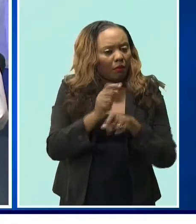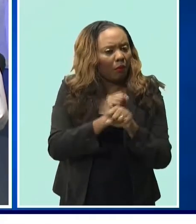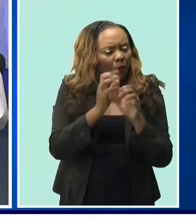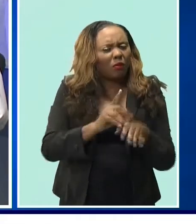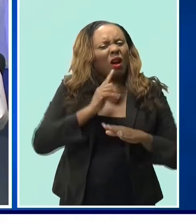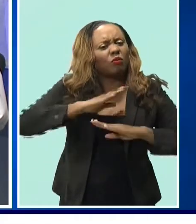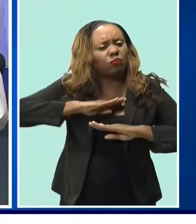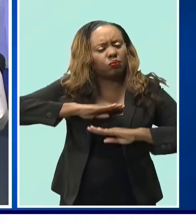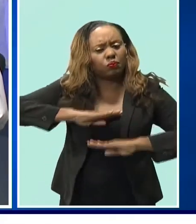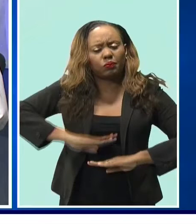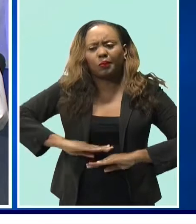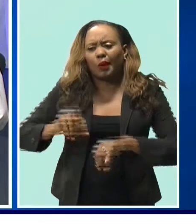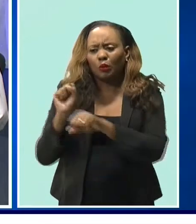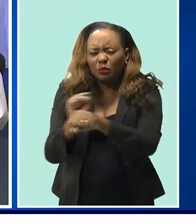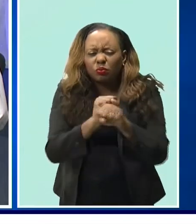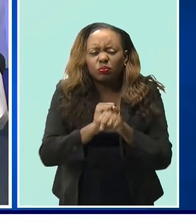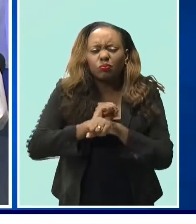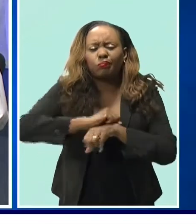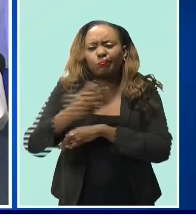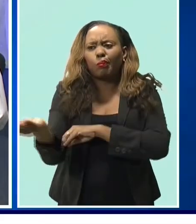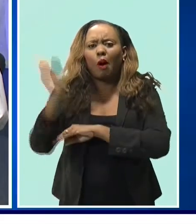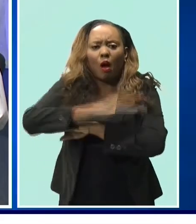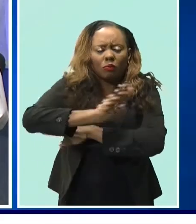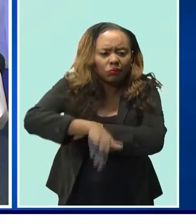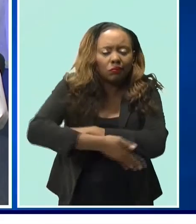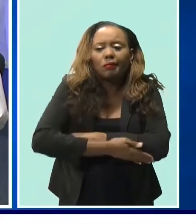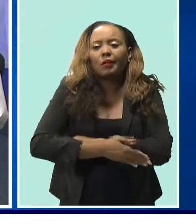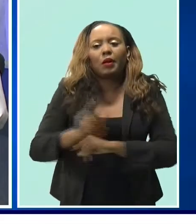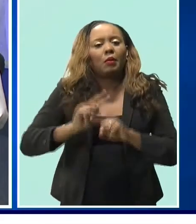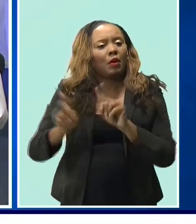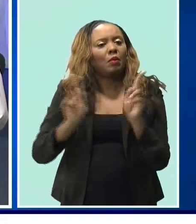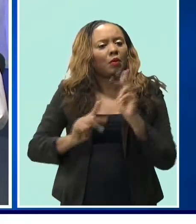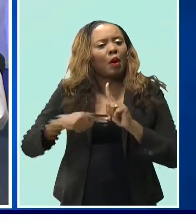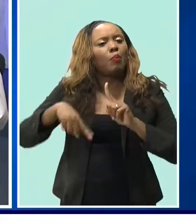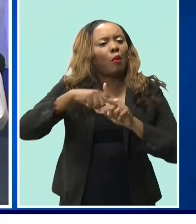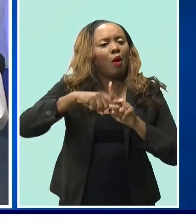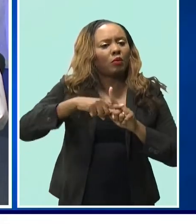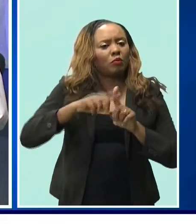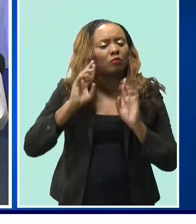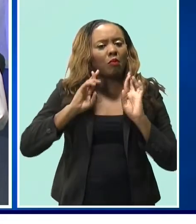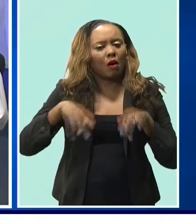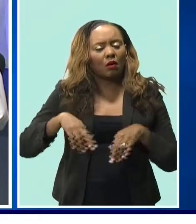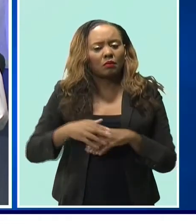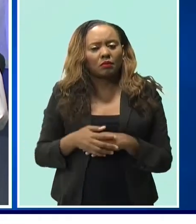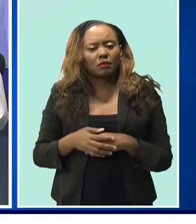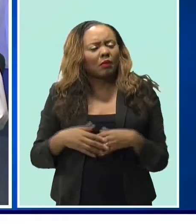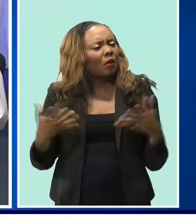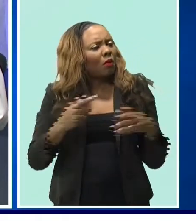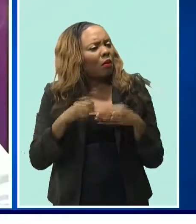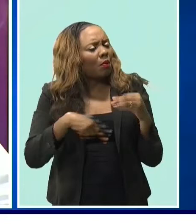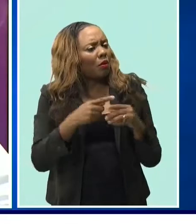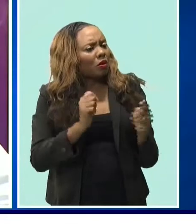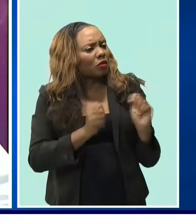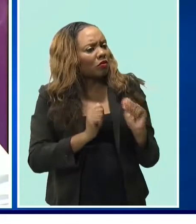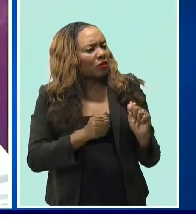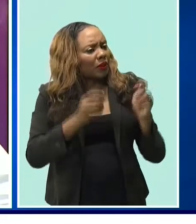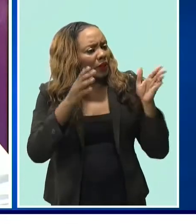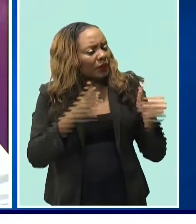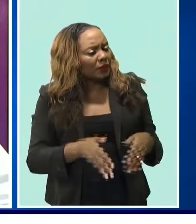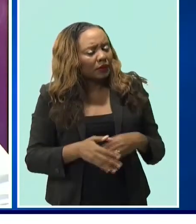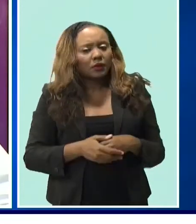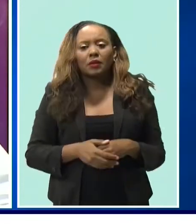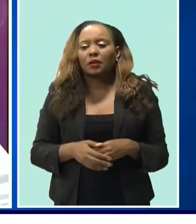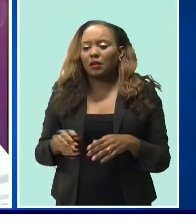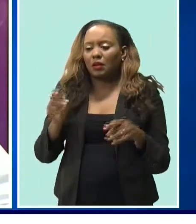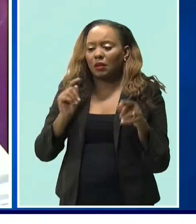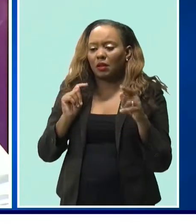long and very hard hours. The response has been very positive. Can you tell us what is happening with the Trinidadians who are in quarantine? The Trinidadians, I believe,